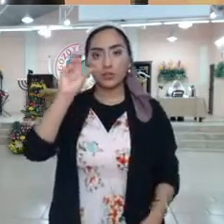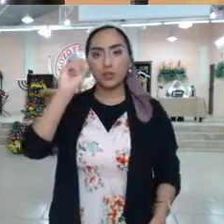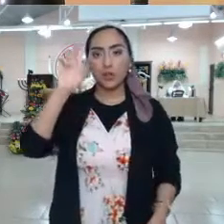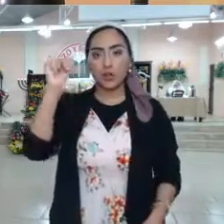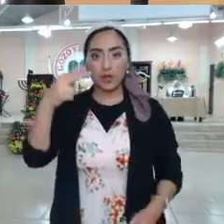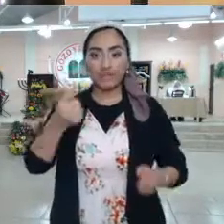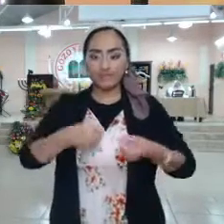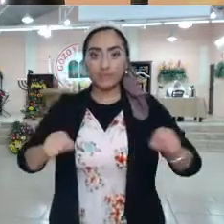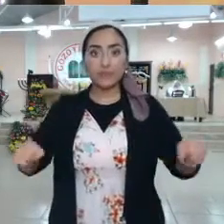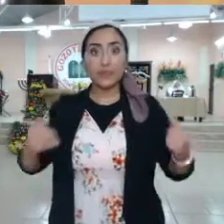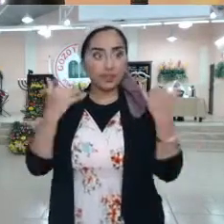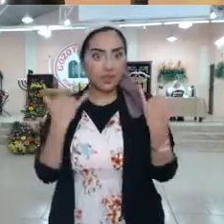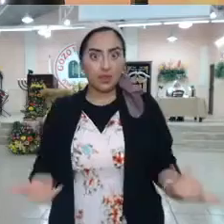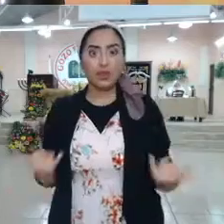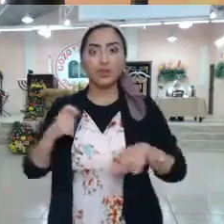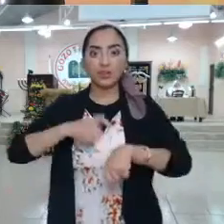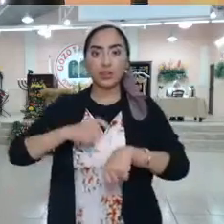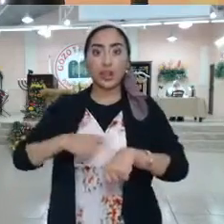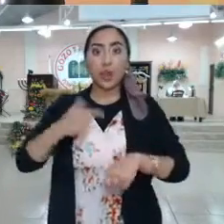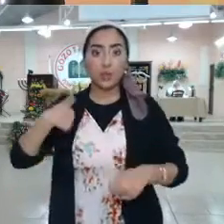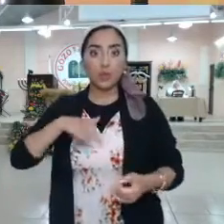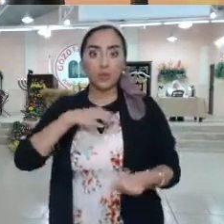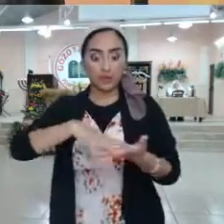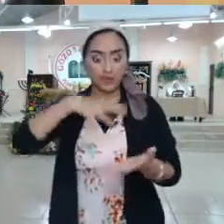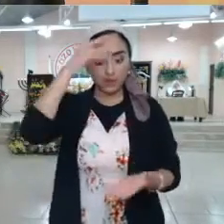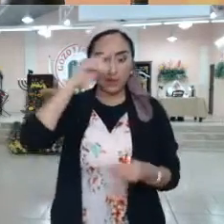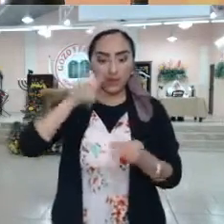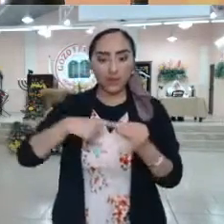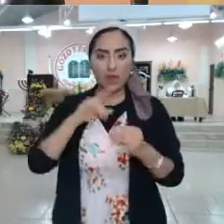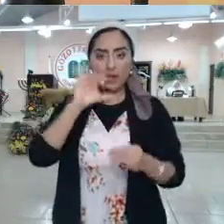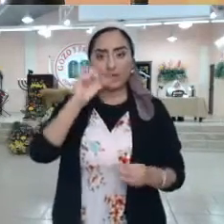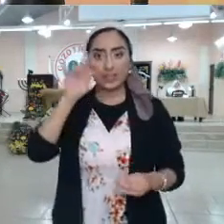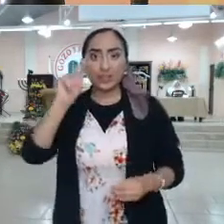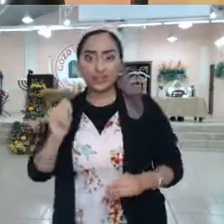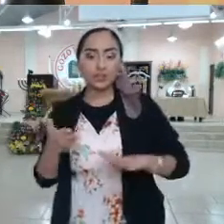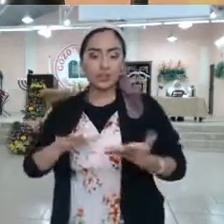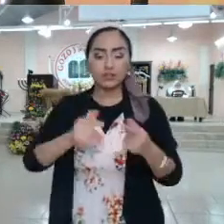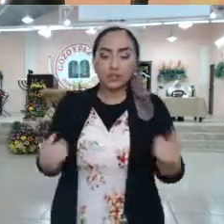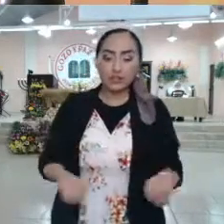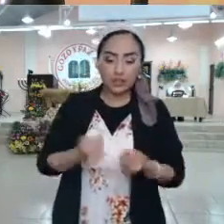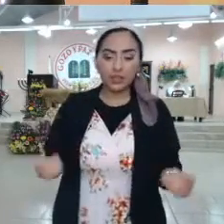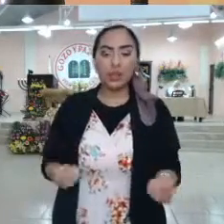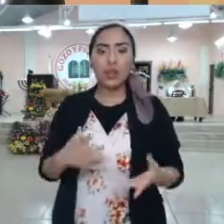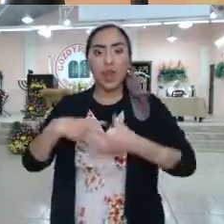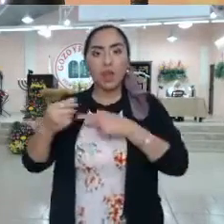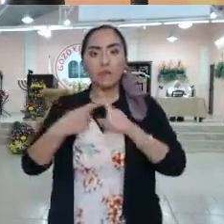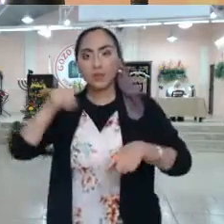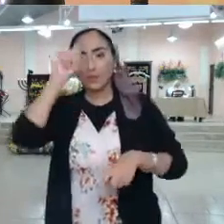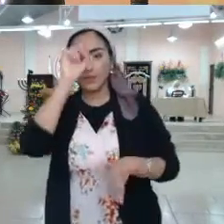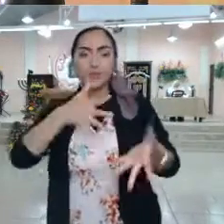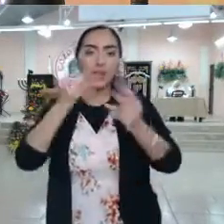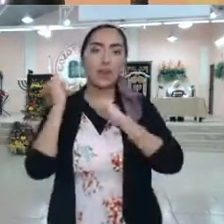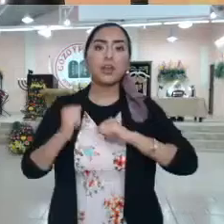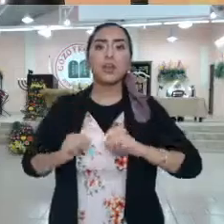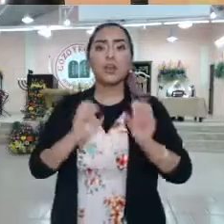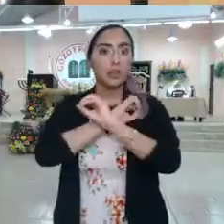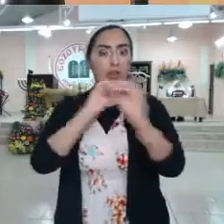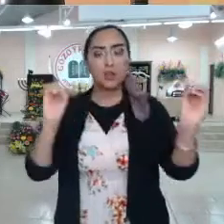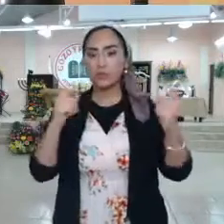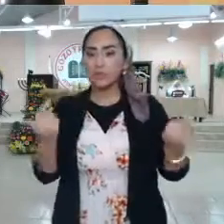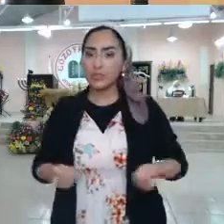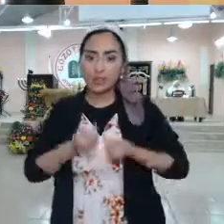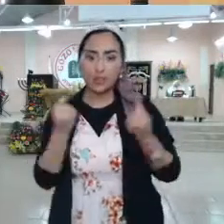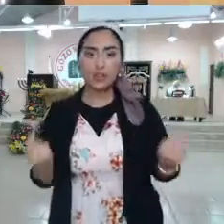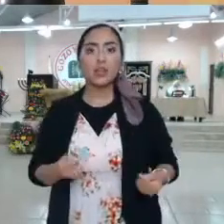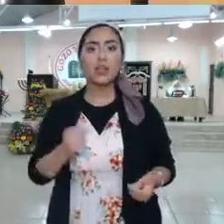Torah. Now is the time then we learned about leaven, to die to the sins, to go out of Egypt fast,